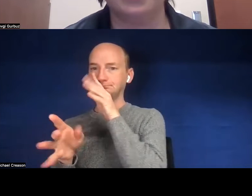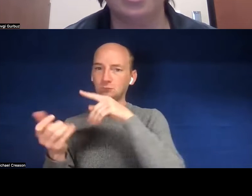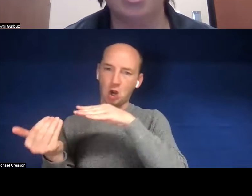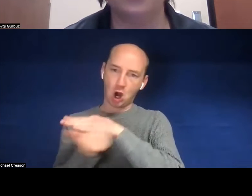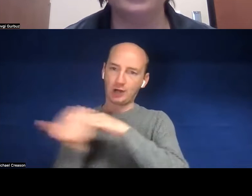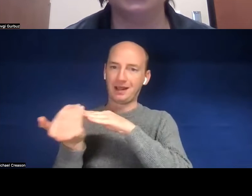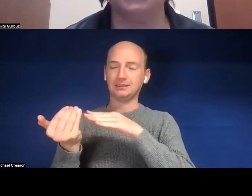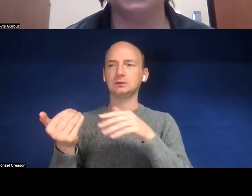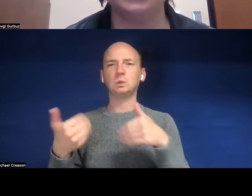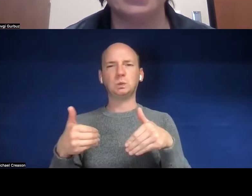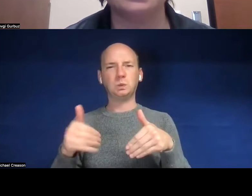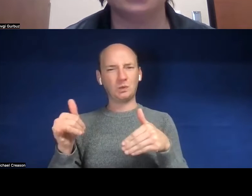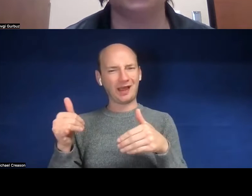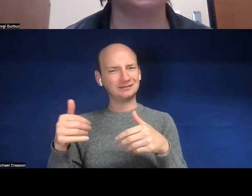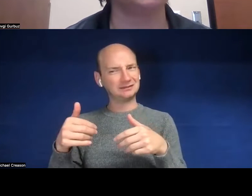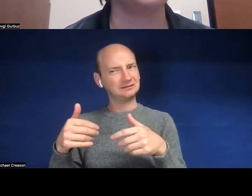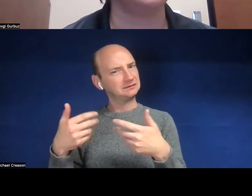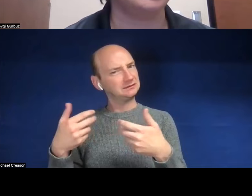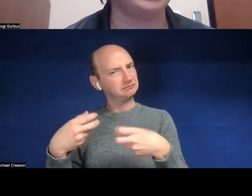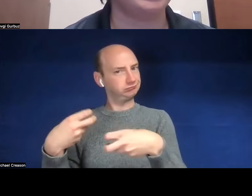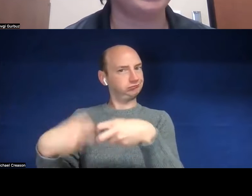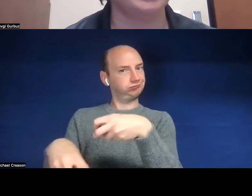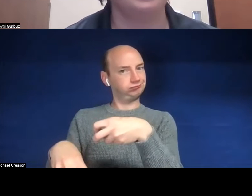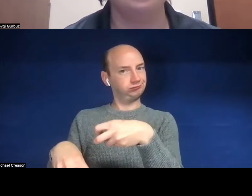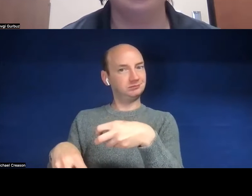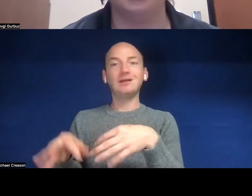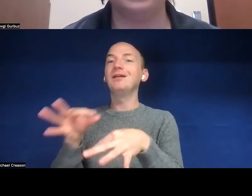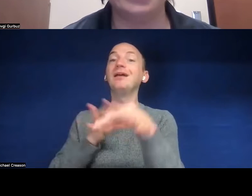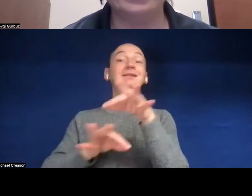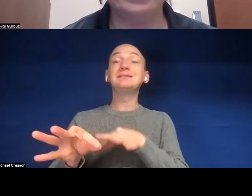I think how we can use ASL to control devices.